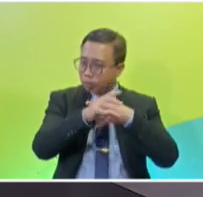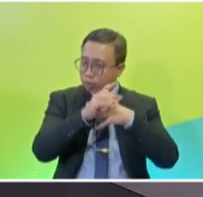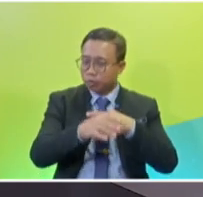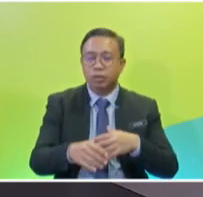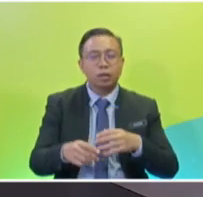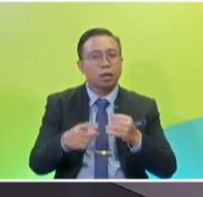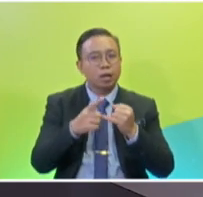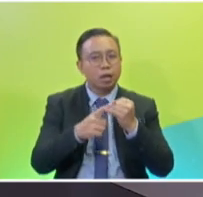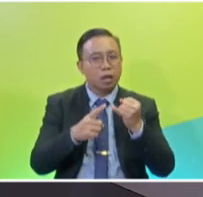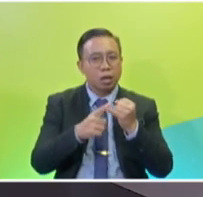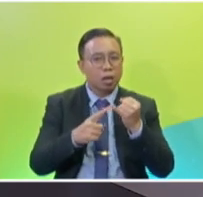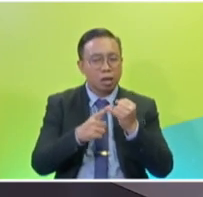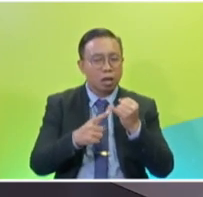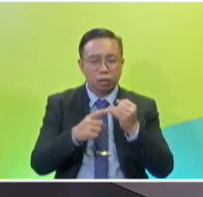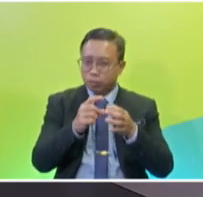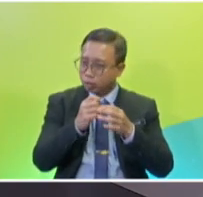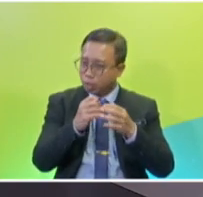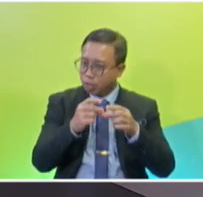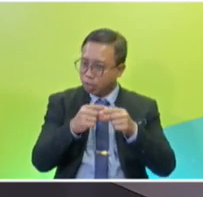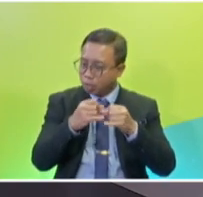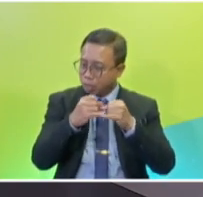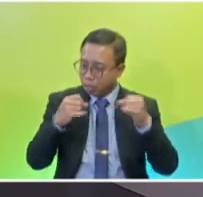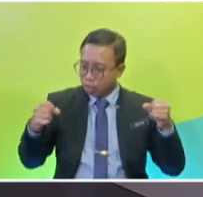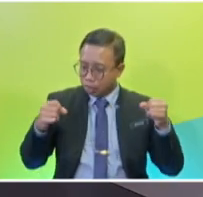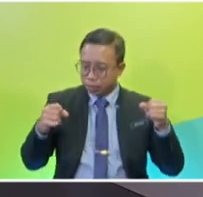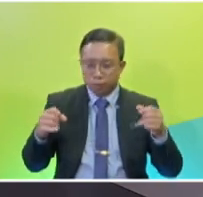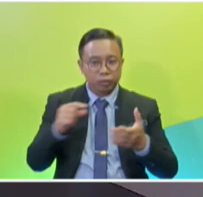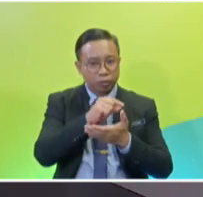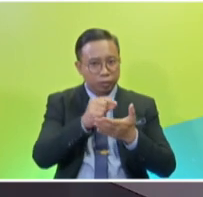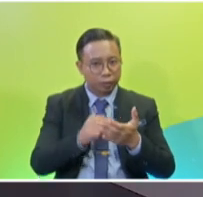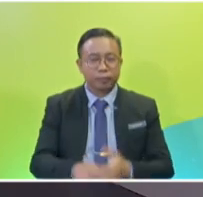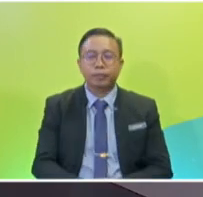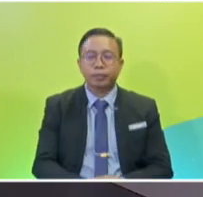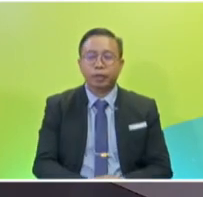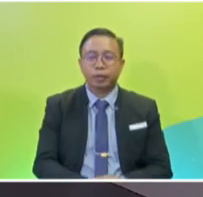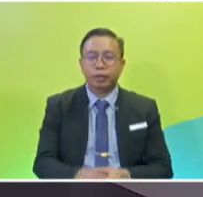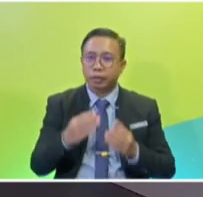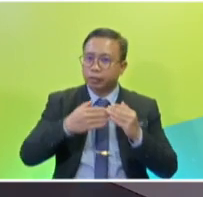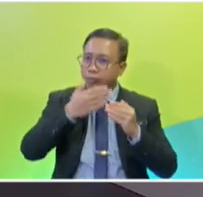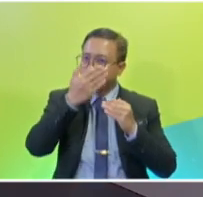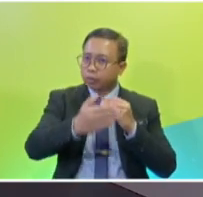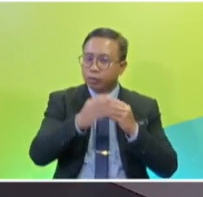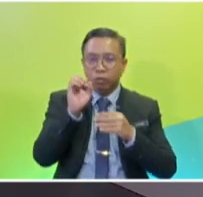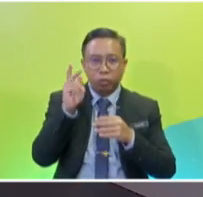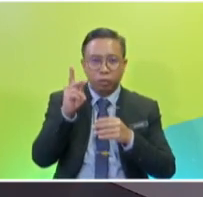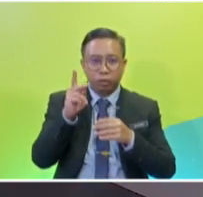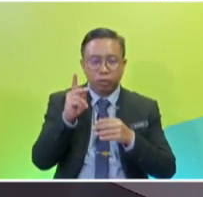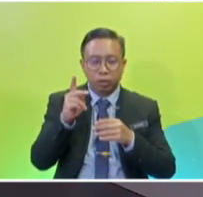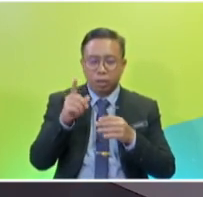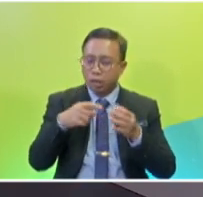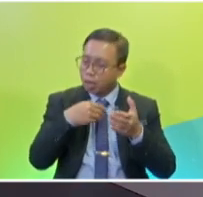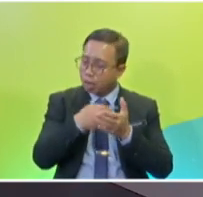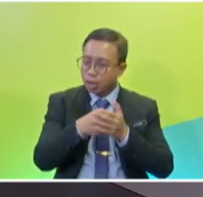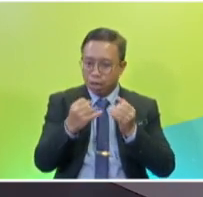the last line in the box provided. Mm. After all, this is writing, but it's okay to write until the last